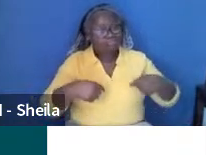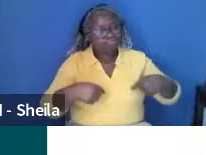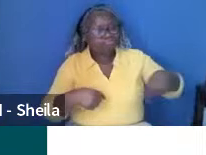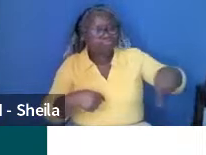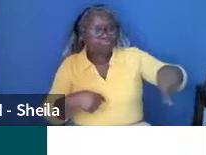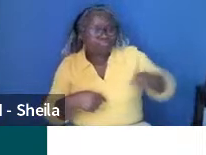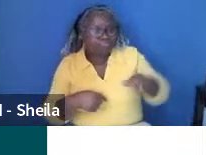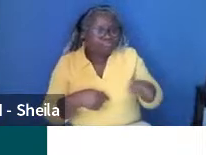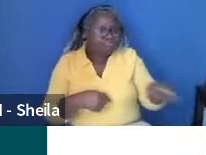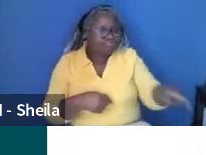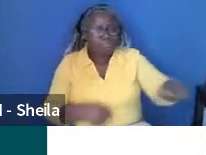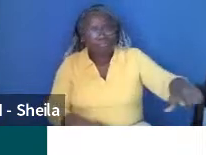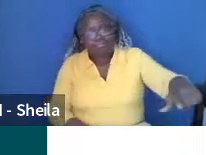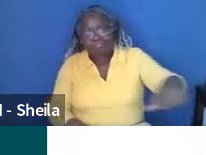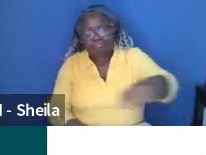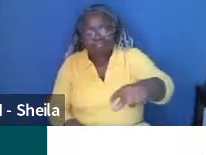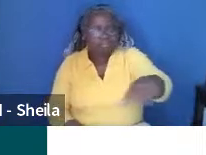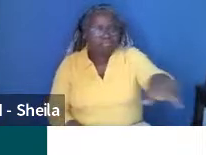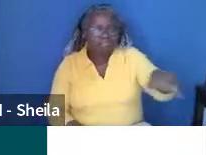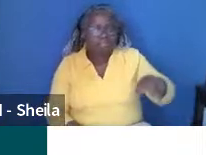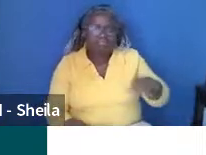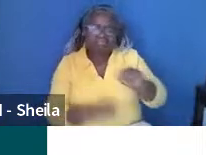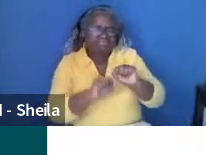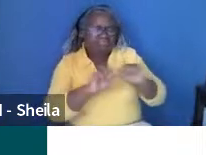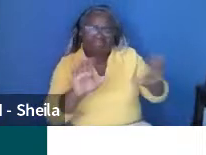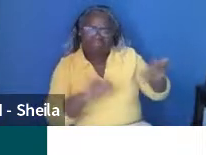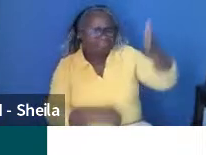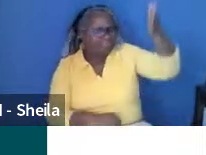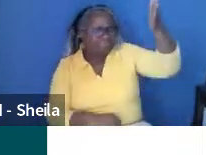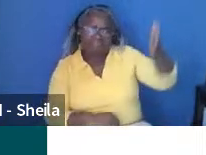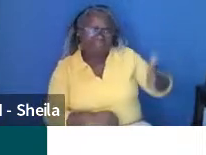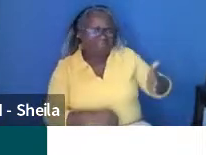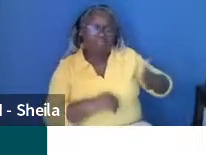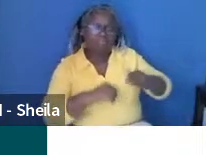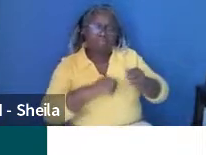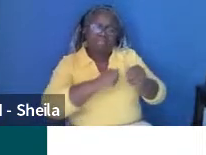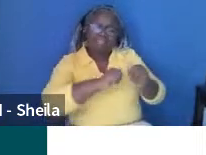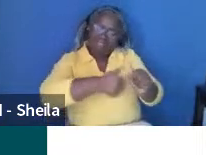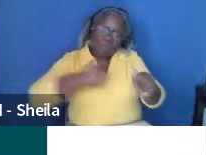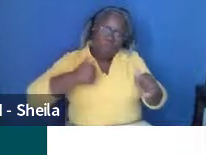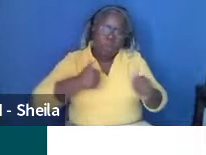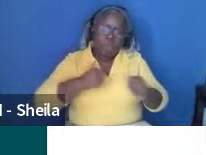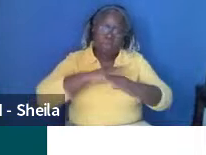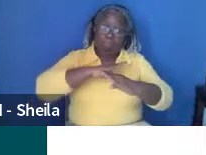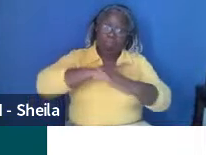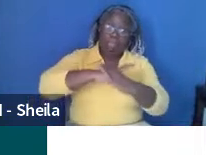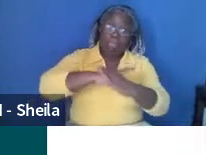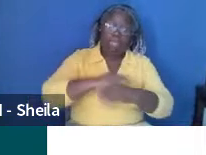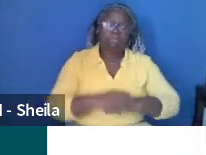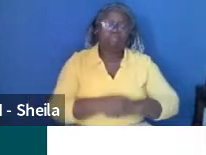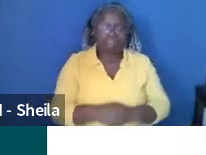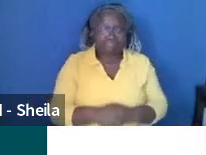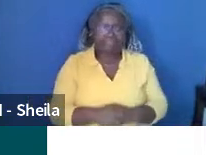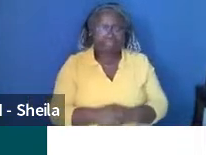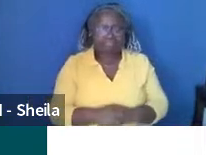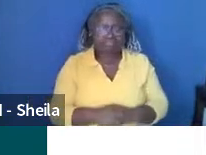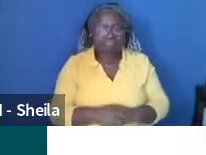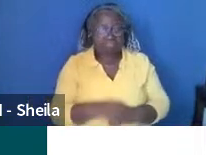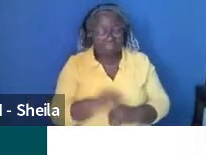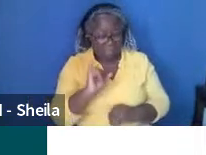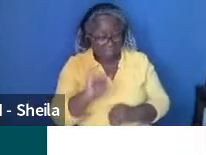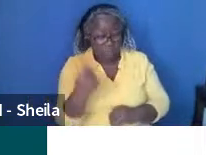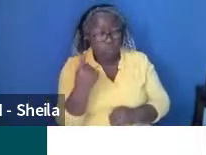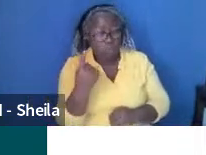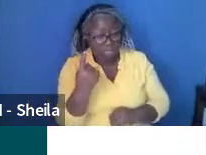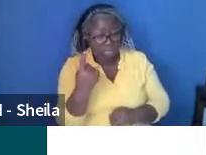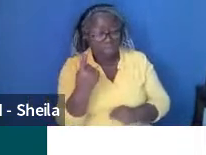protruding objects. That has been truthfully a very, very difficult thing for our architects that work for